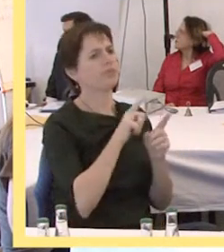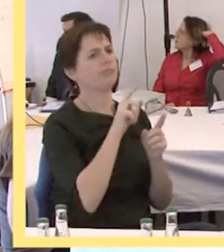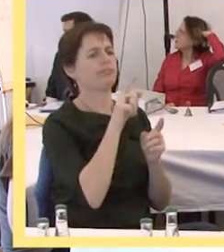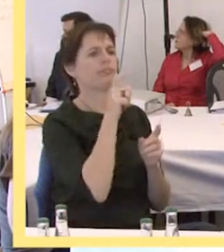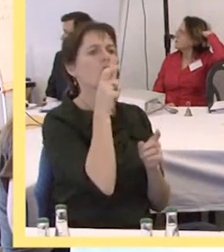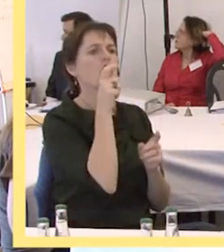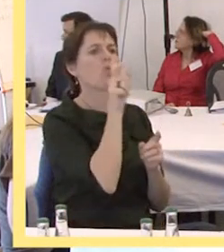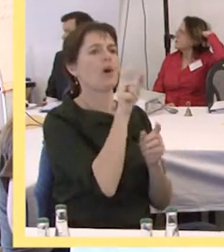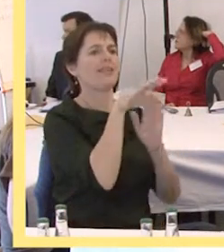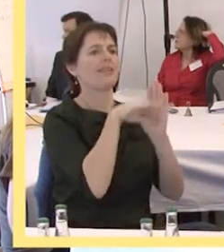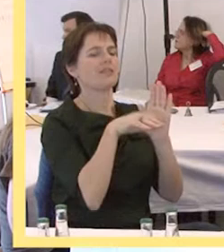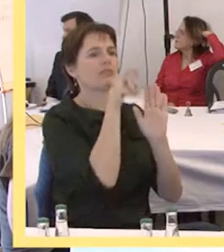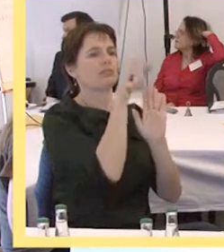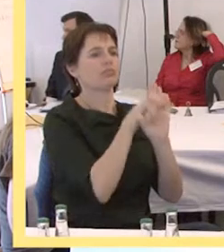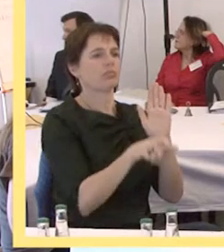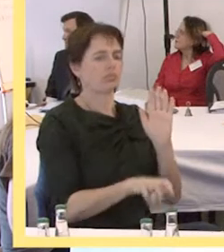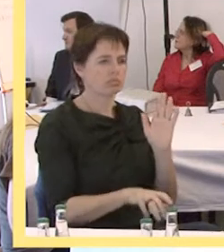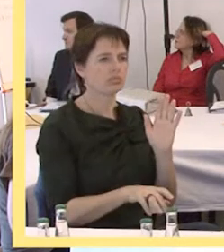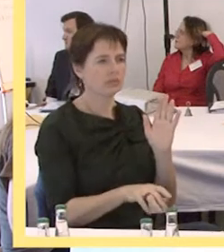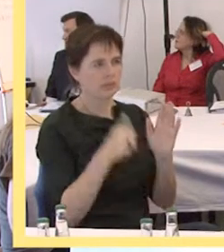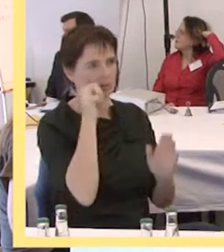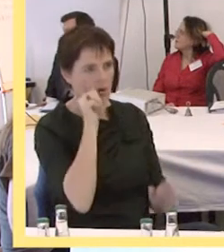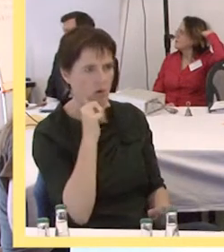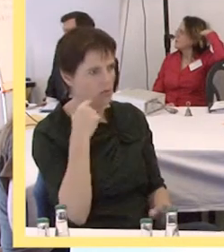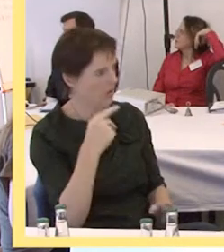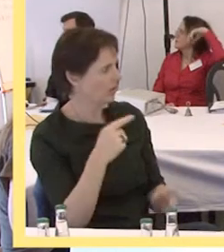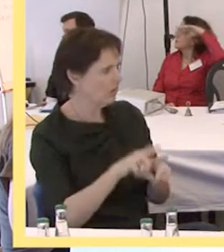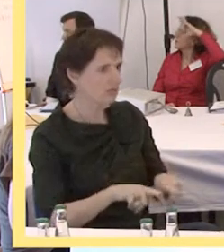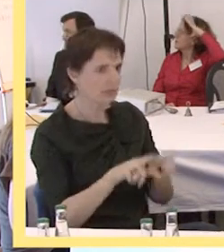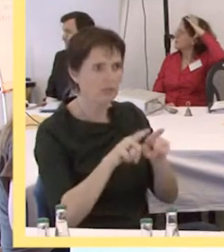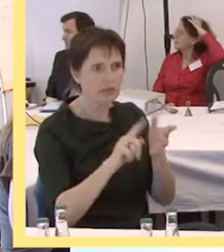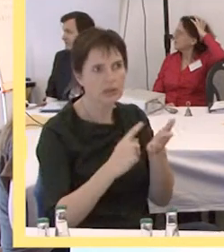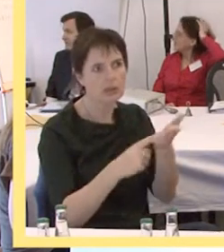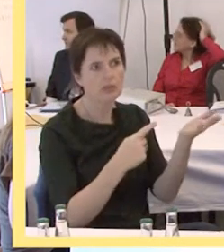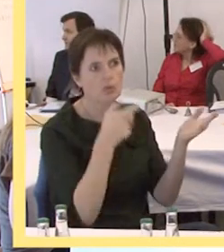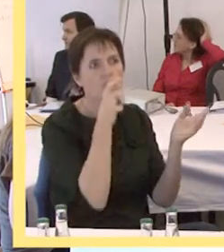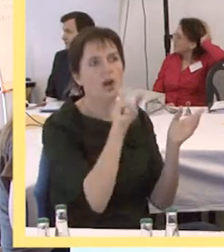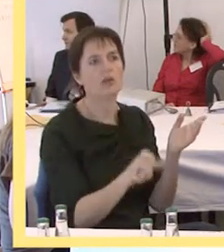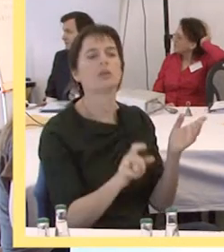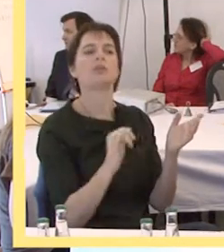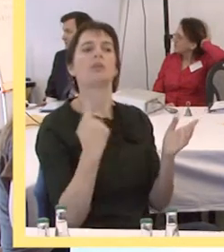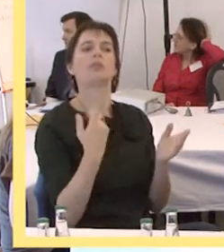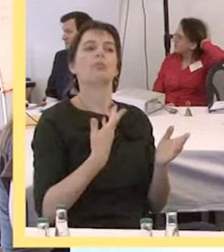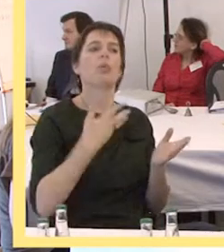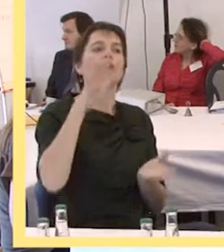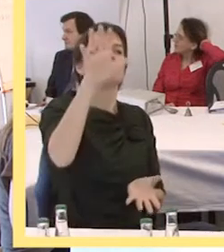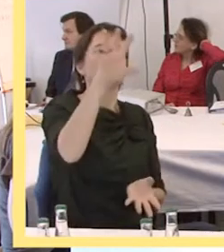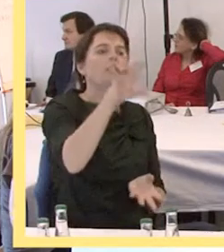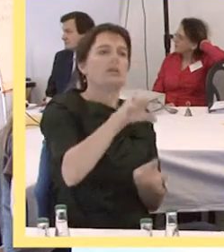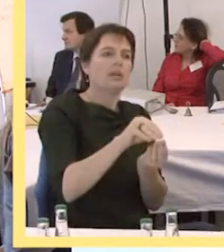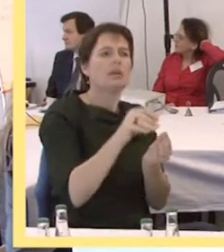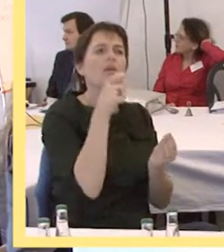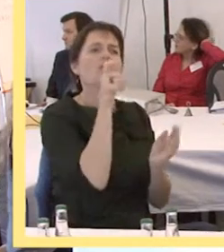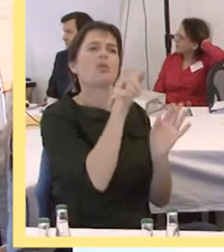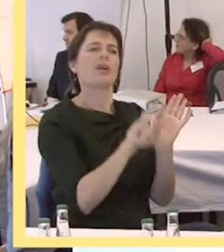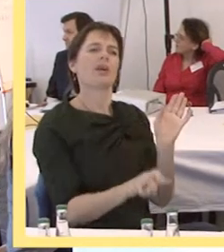on psychosocial support, disaster, crisis, and we're trying to give an overview how